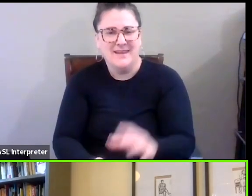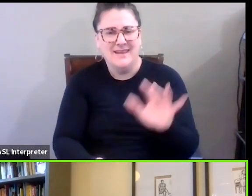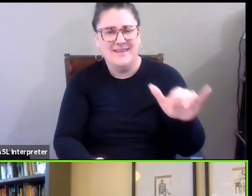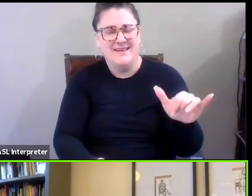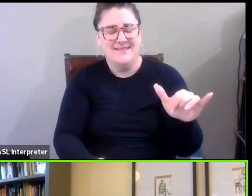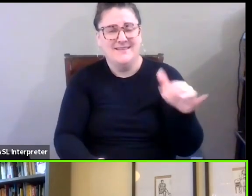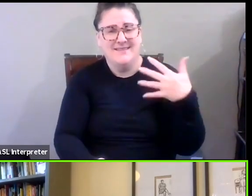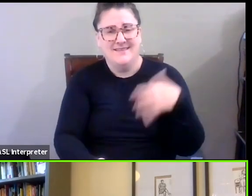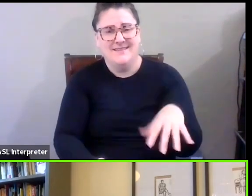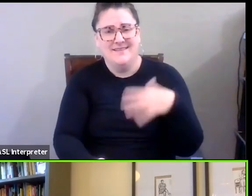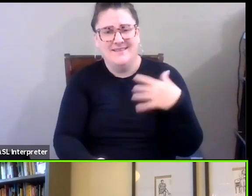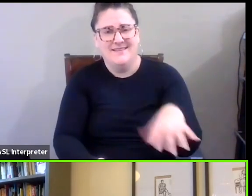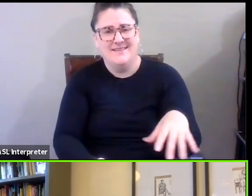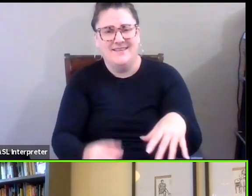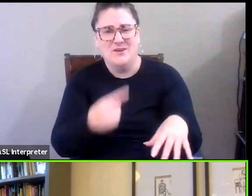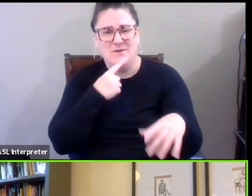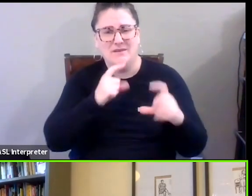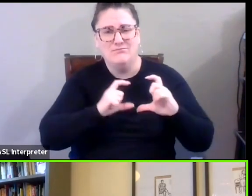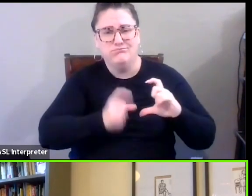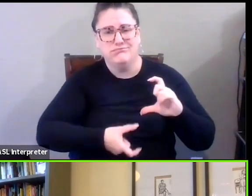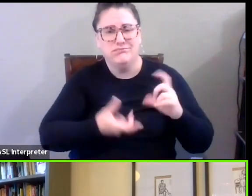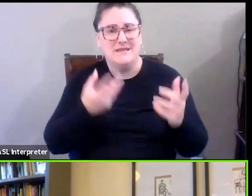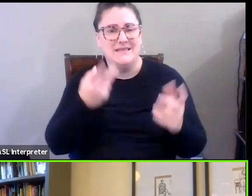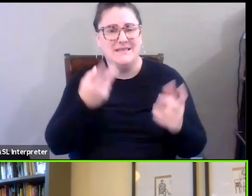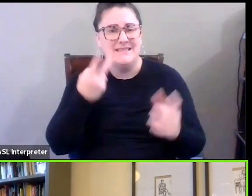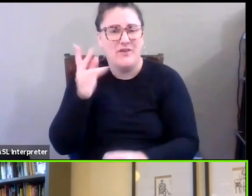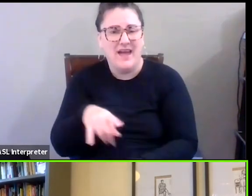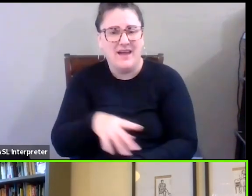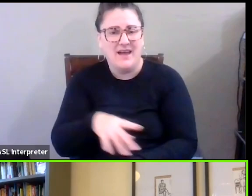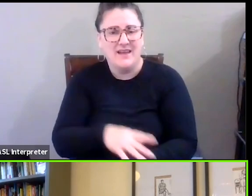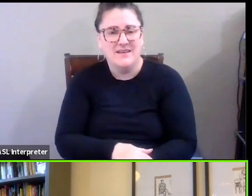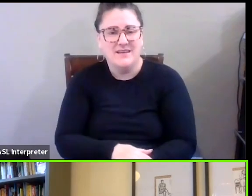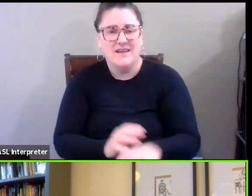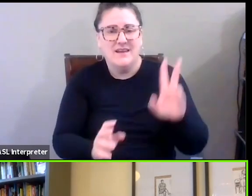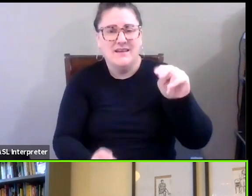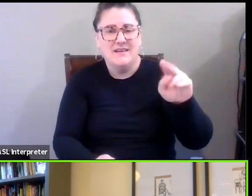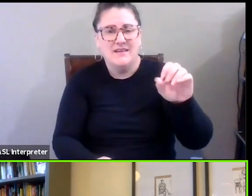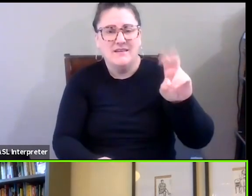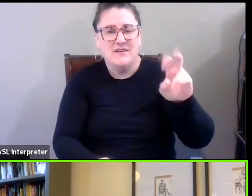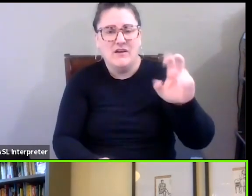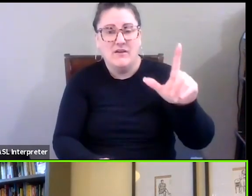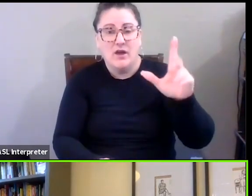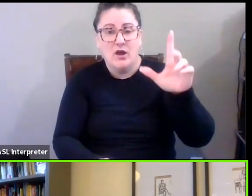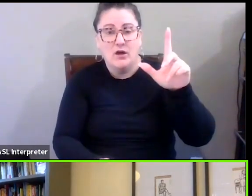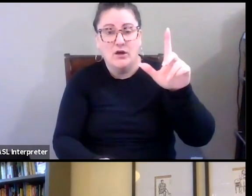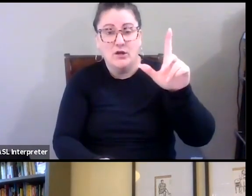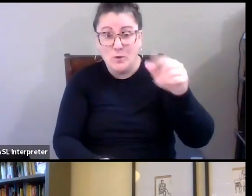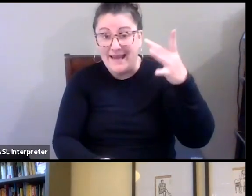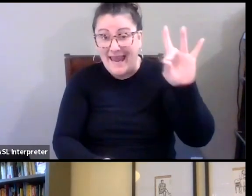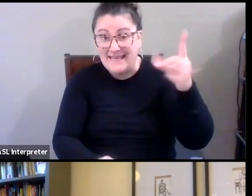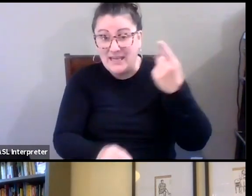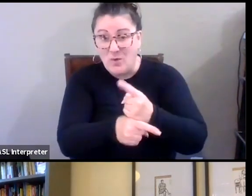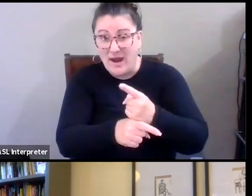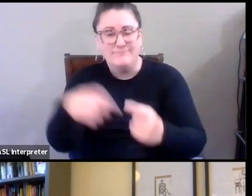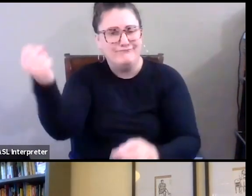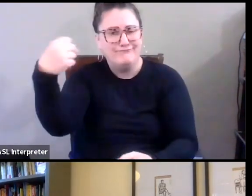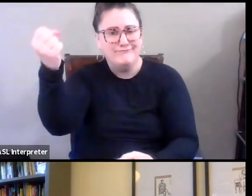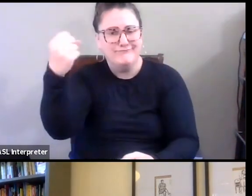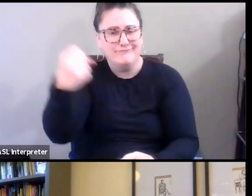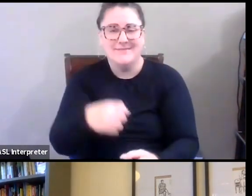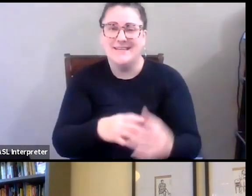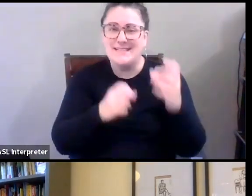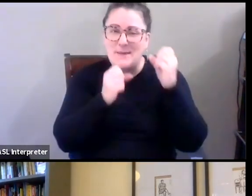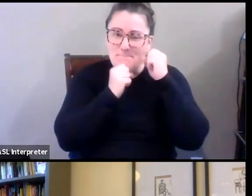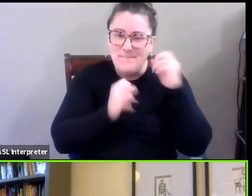incredibly disheartening to hear that your novel came out in 2018, right? Mm-hmm. Yes. That's amazing.